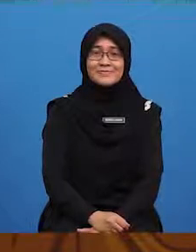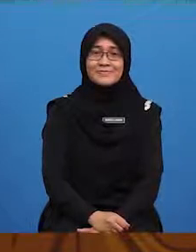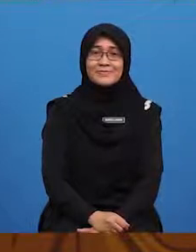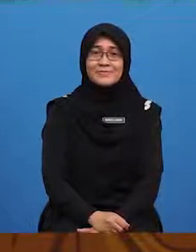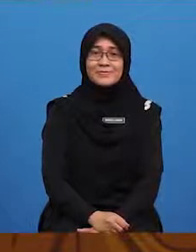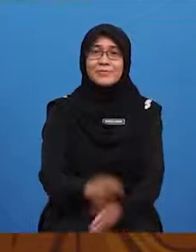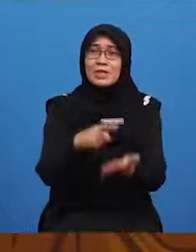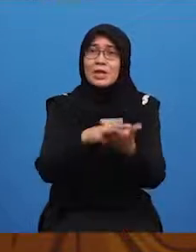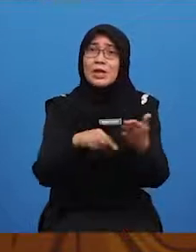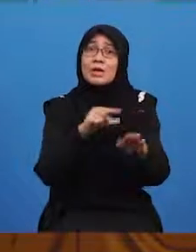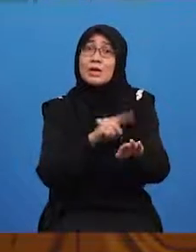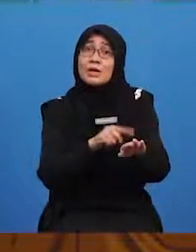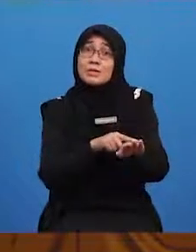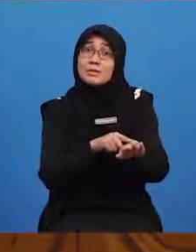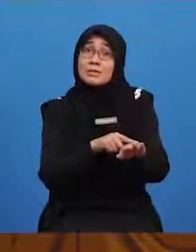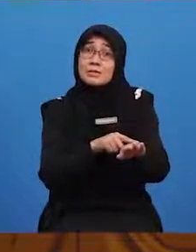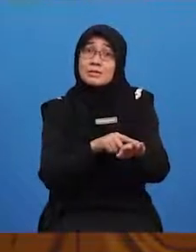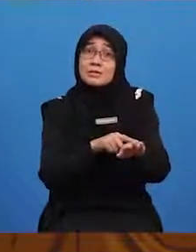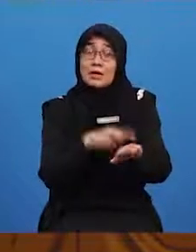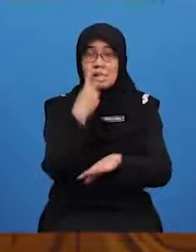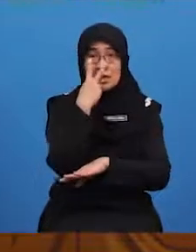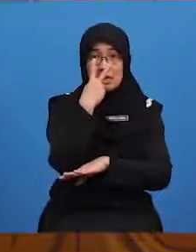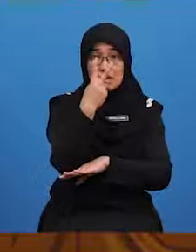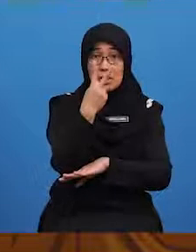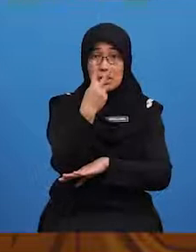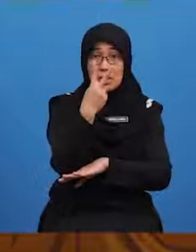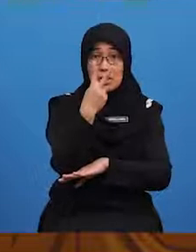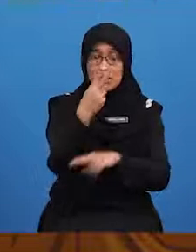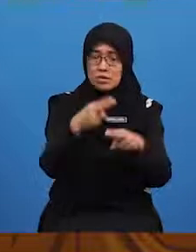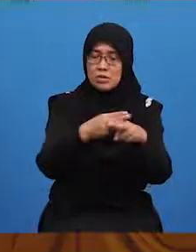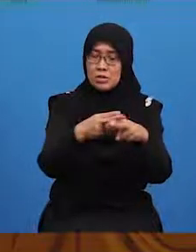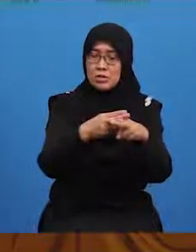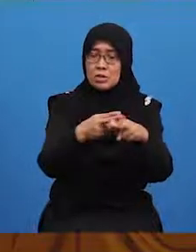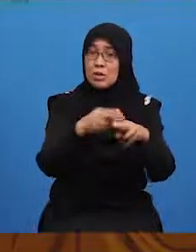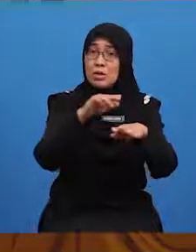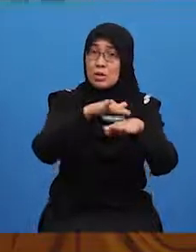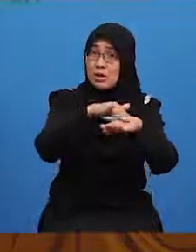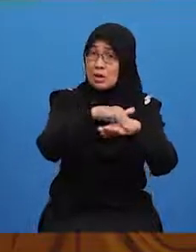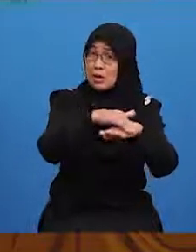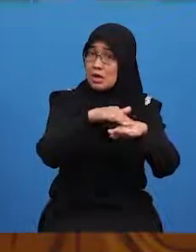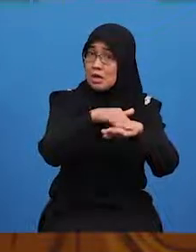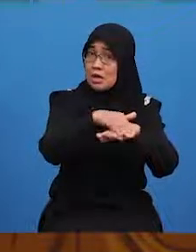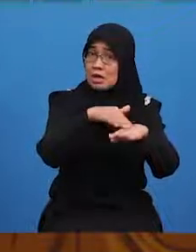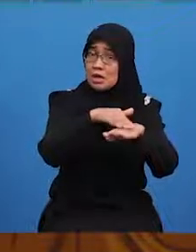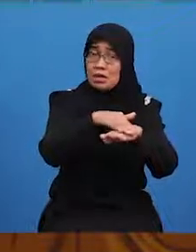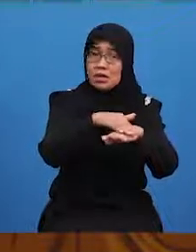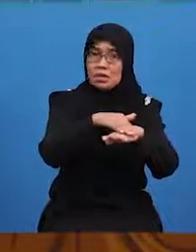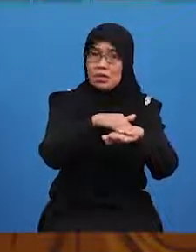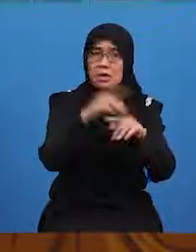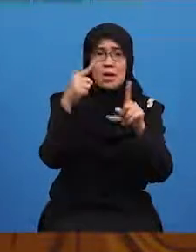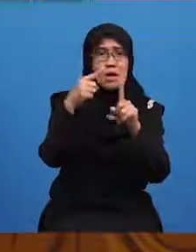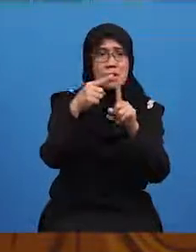Mr. Hippo gives us another clock. What time is it? Let's take a look